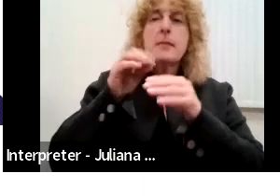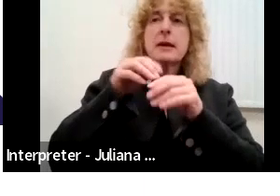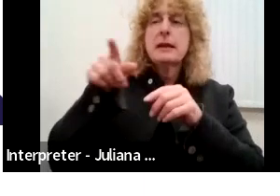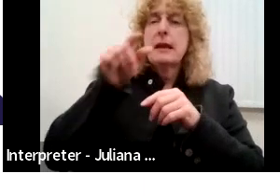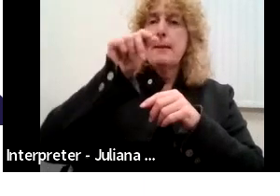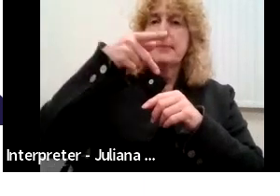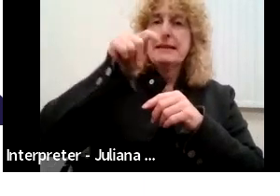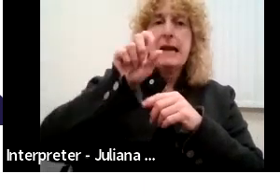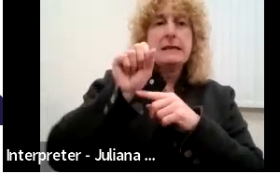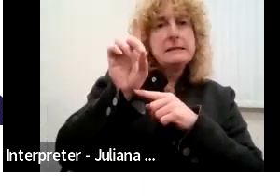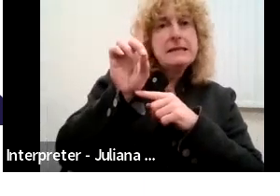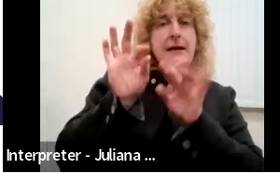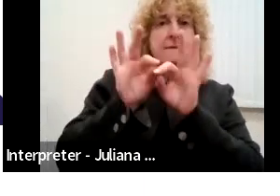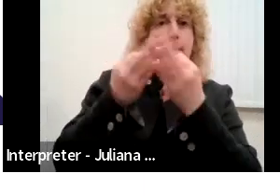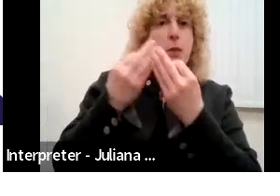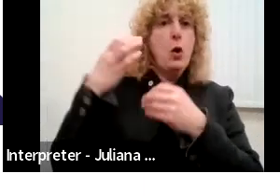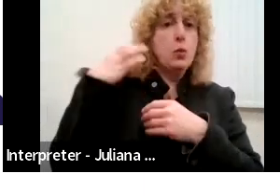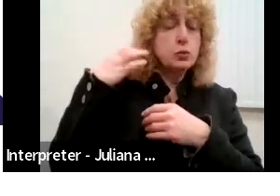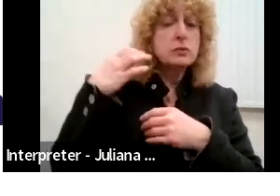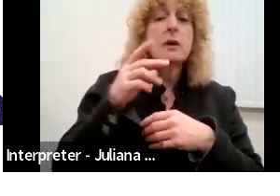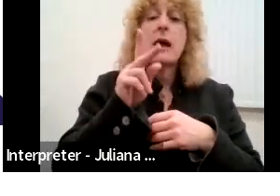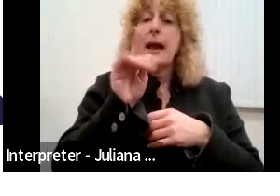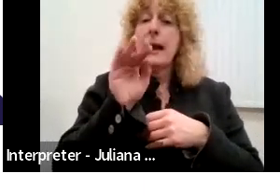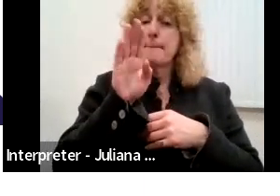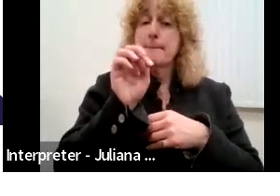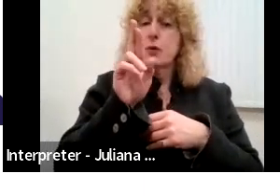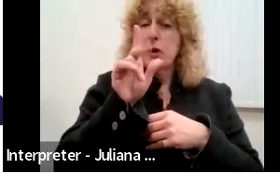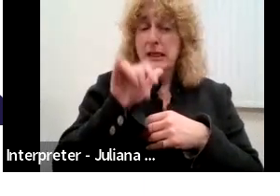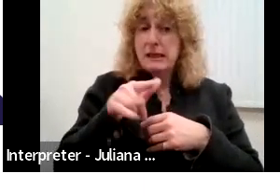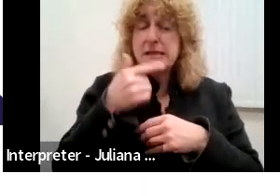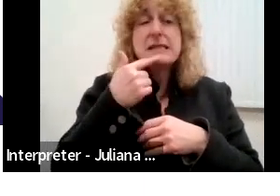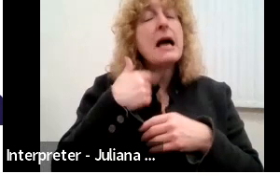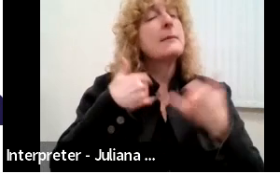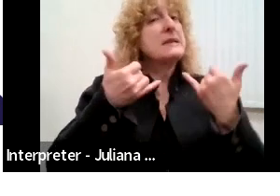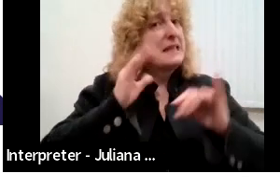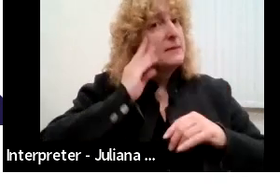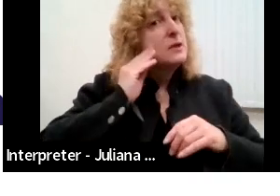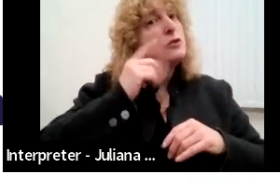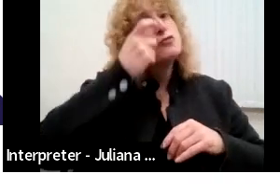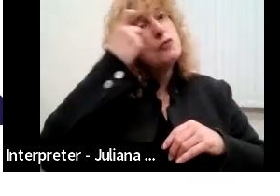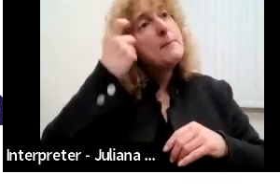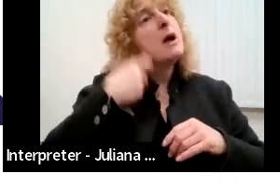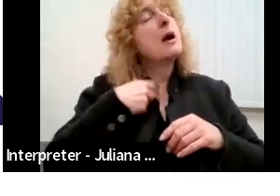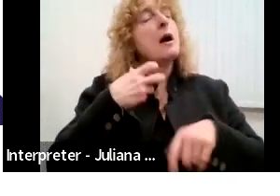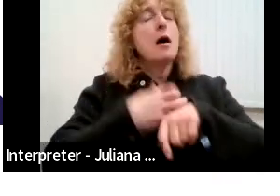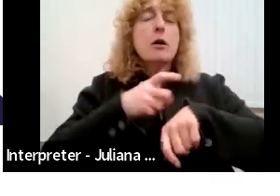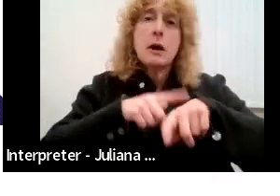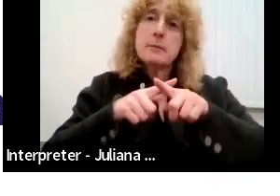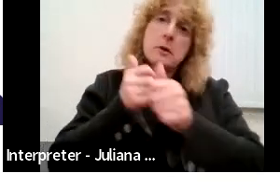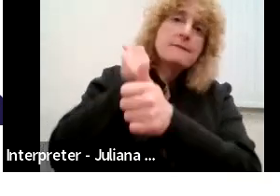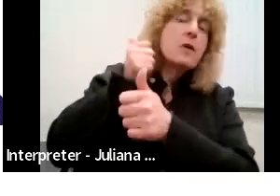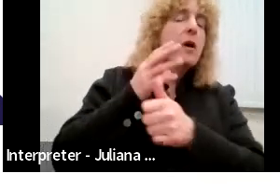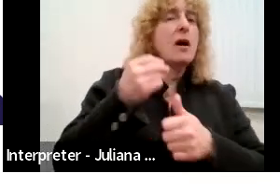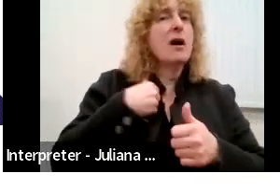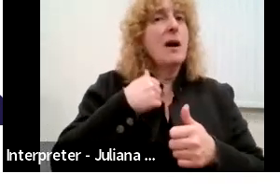And Kimberly says, I am still experiencing trauma and having a hard time getting away from it, and I'm an adult. I'm sorry